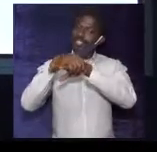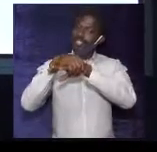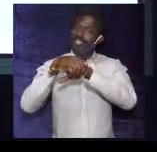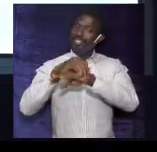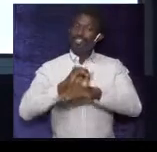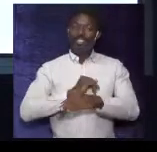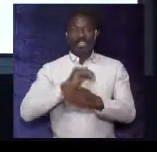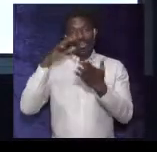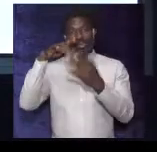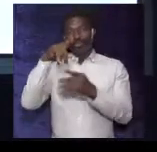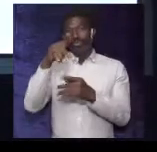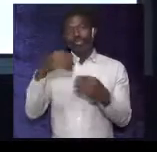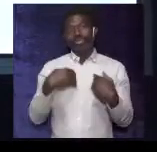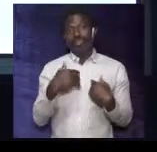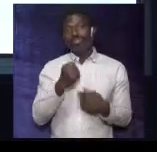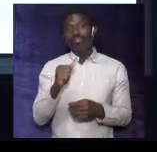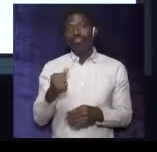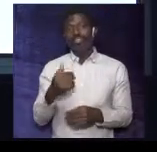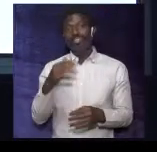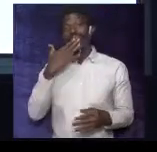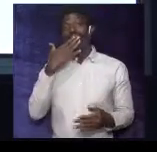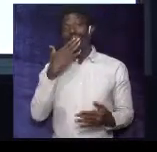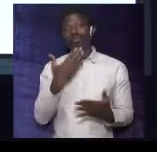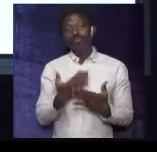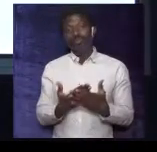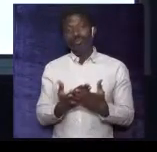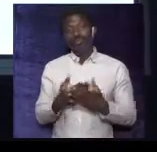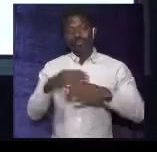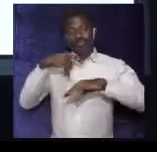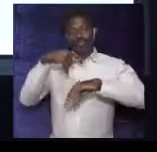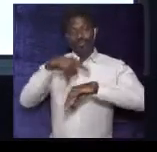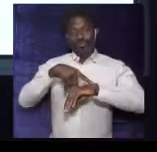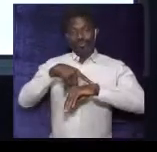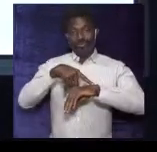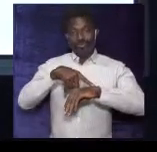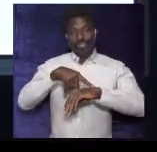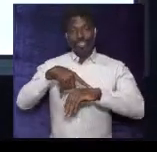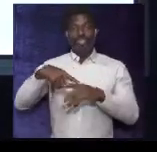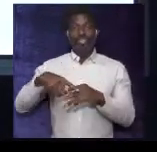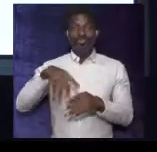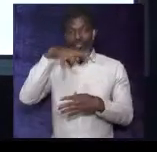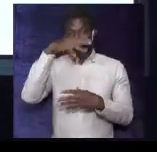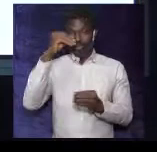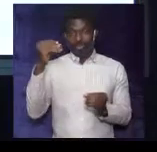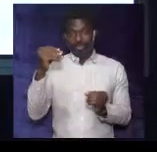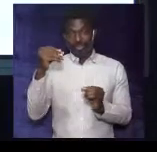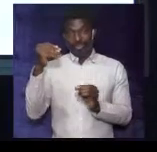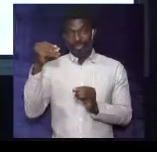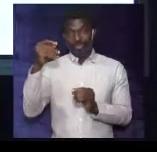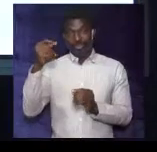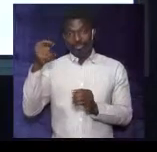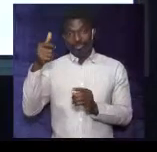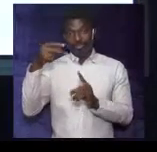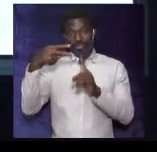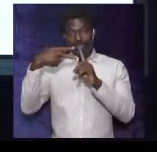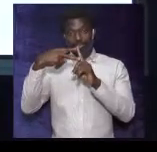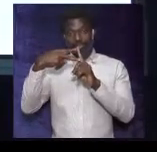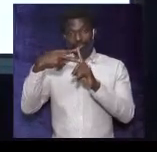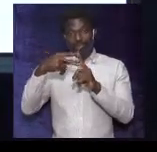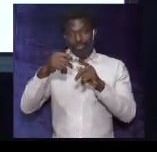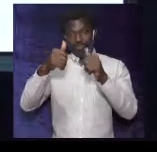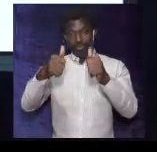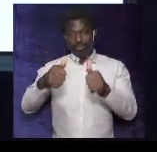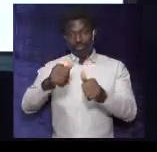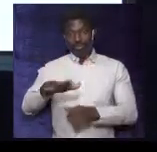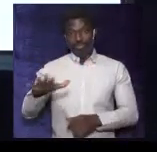in English studies. I hope you had a nice time studying phrasal verbs. Well